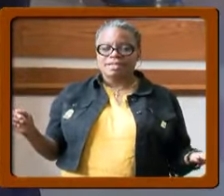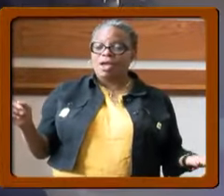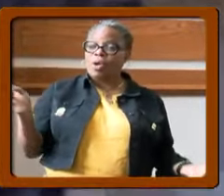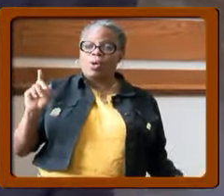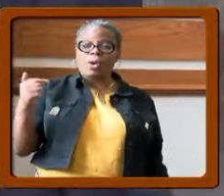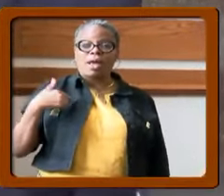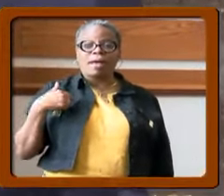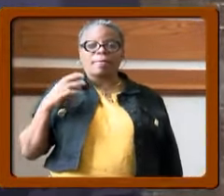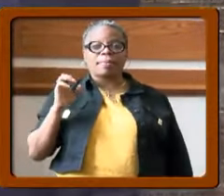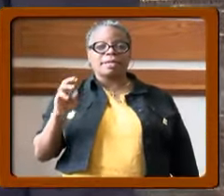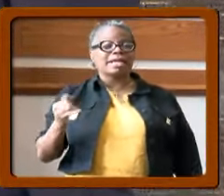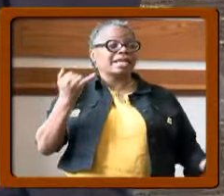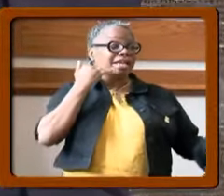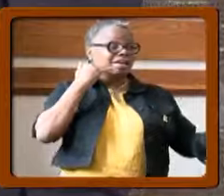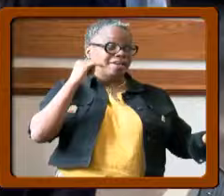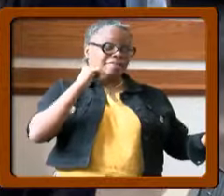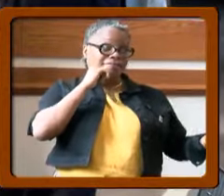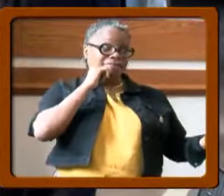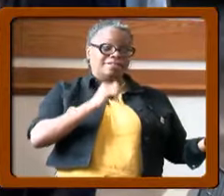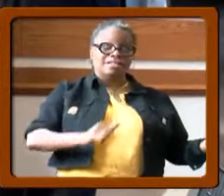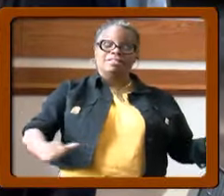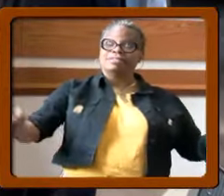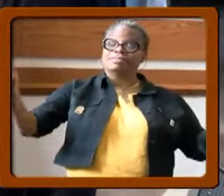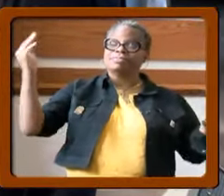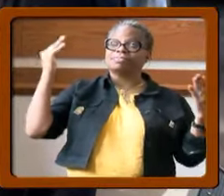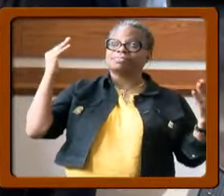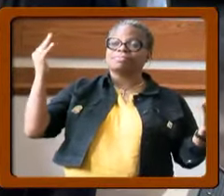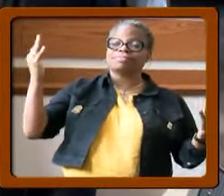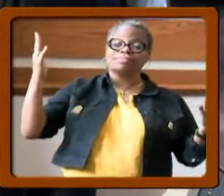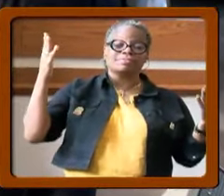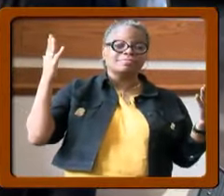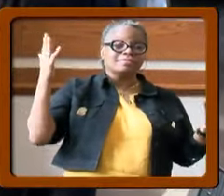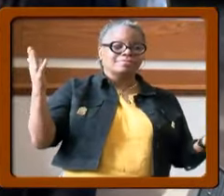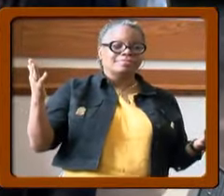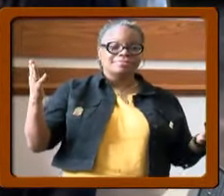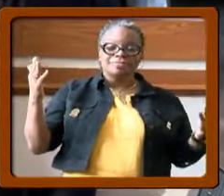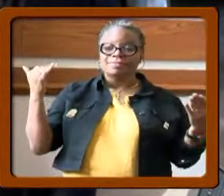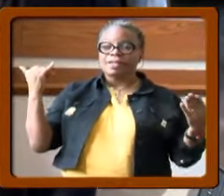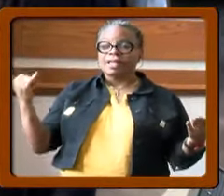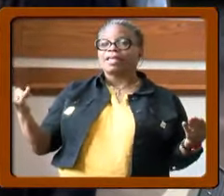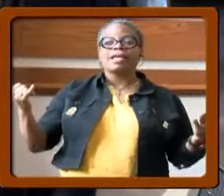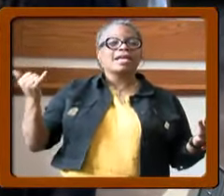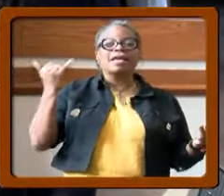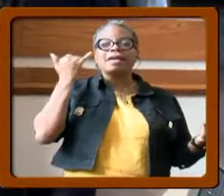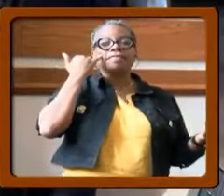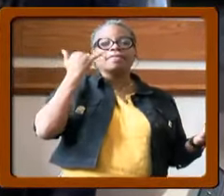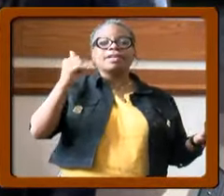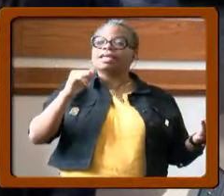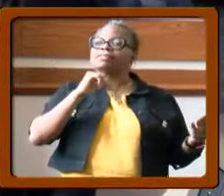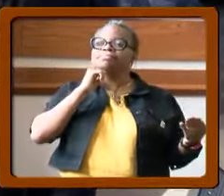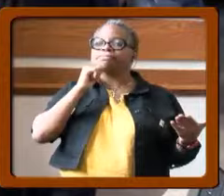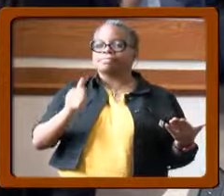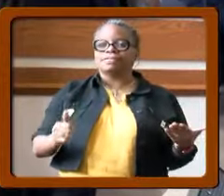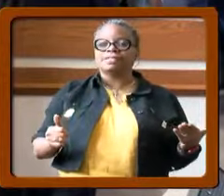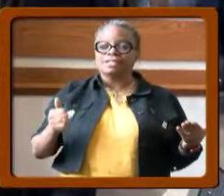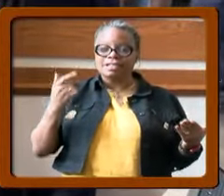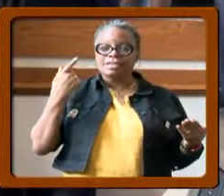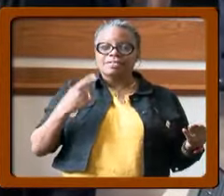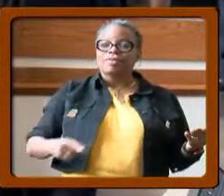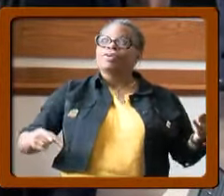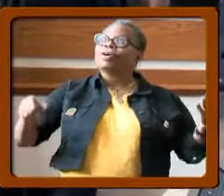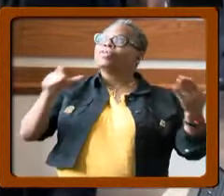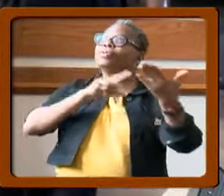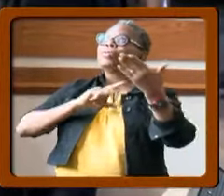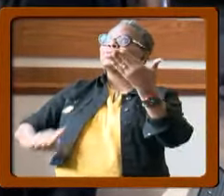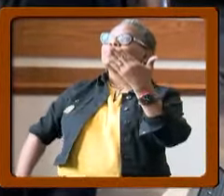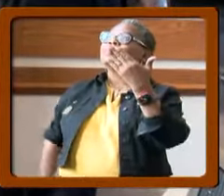be? If it had not been. If it had not been. for